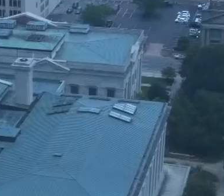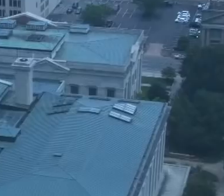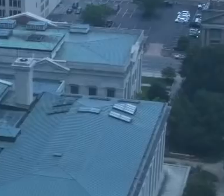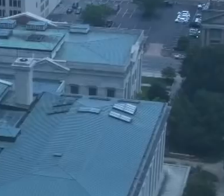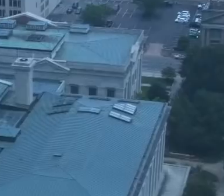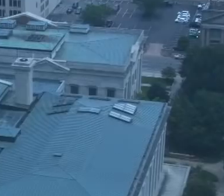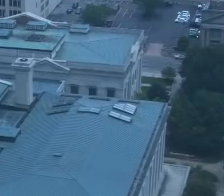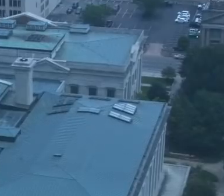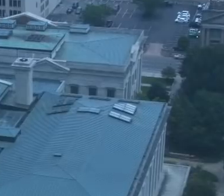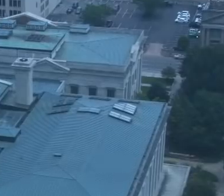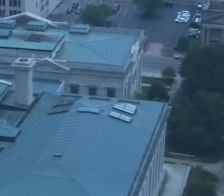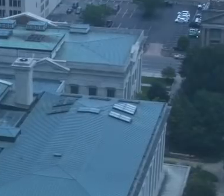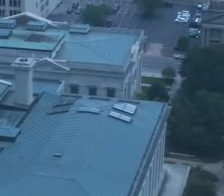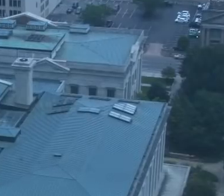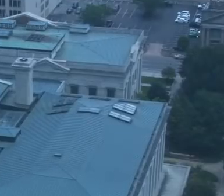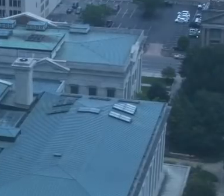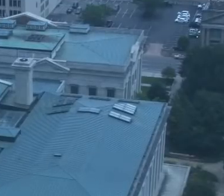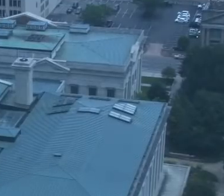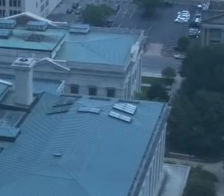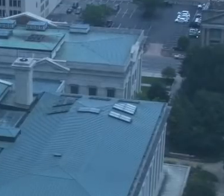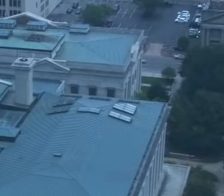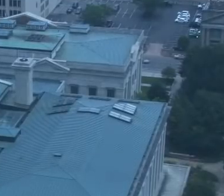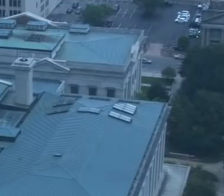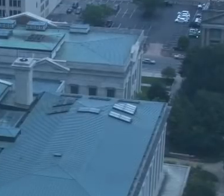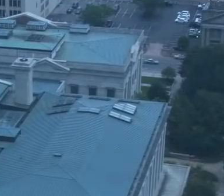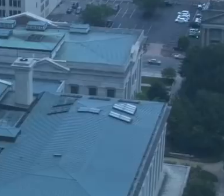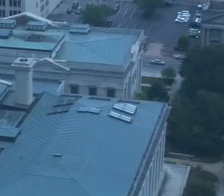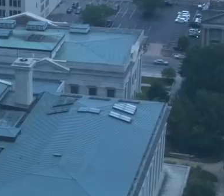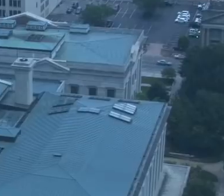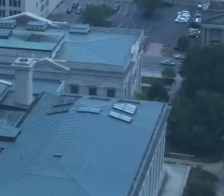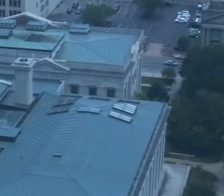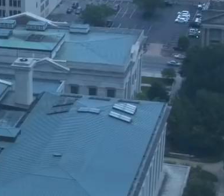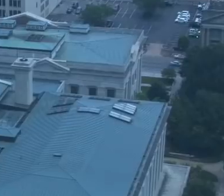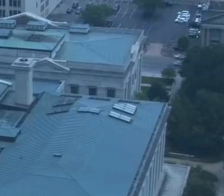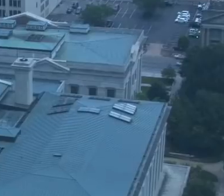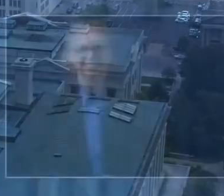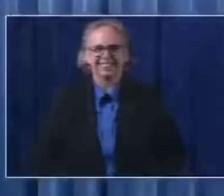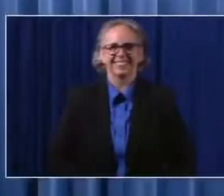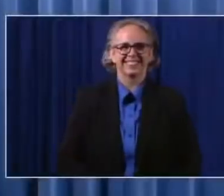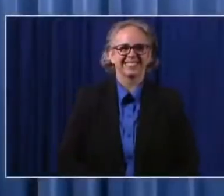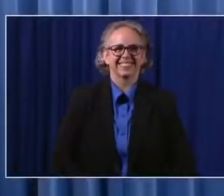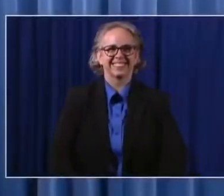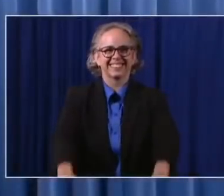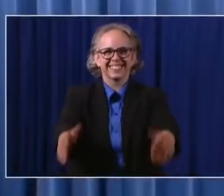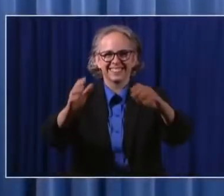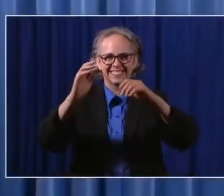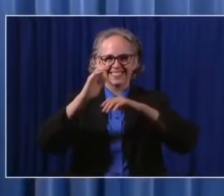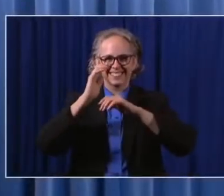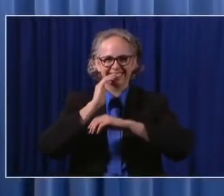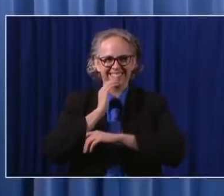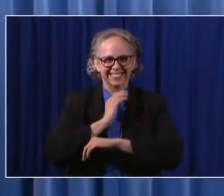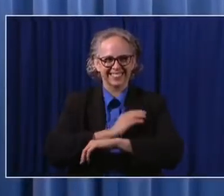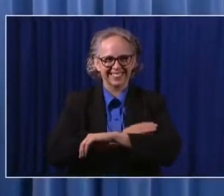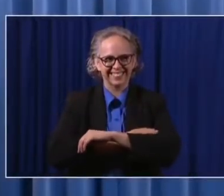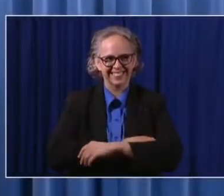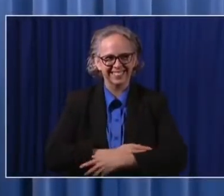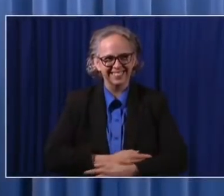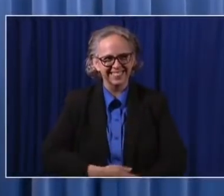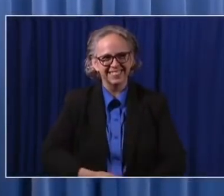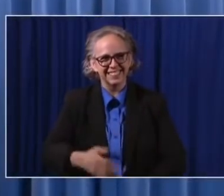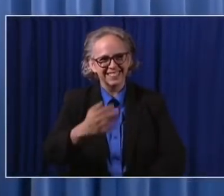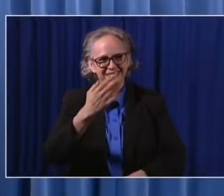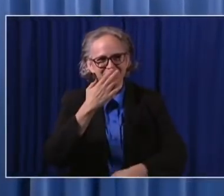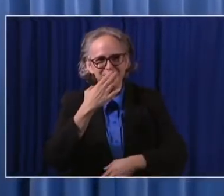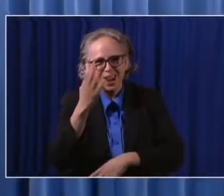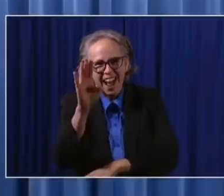pop-up testing sites. Lieutenant Governor John Husted said that a short-term health order was issued last